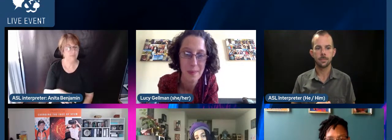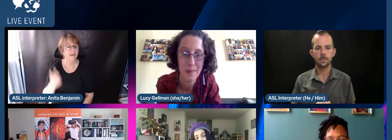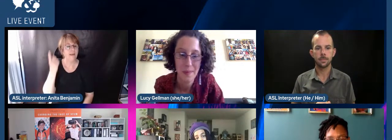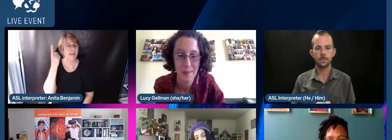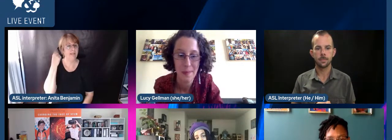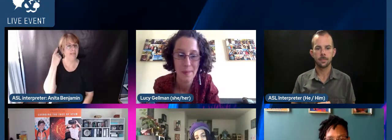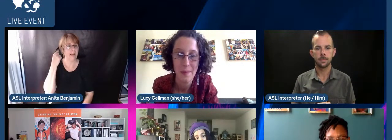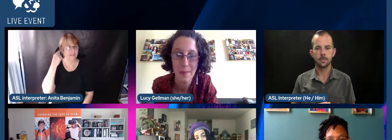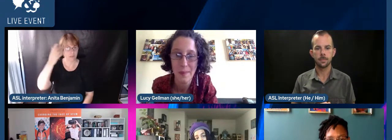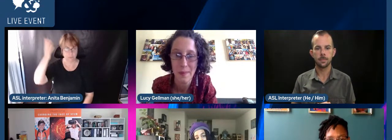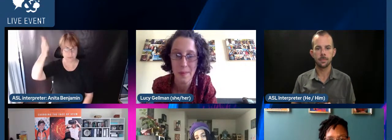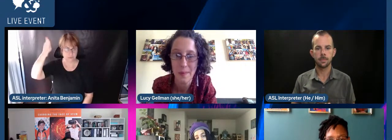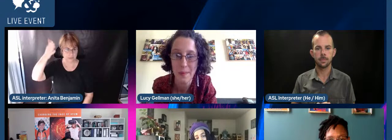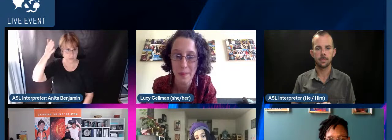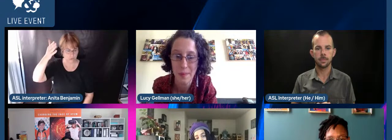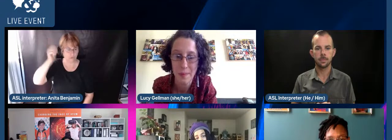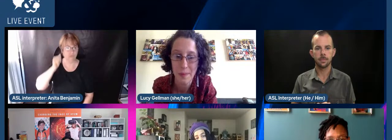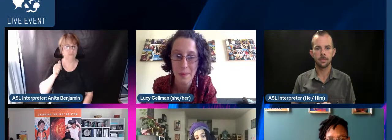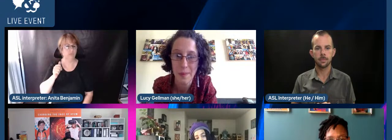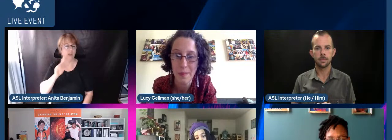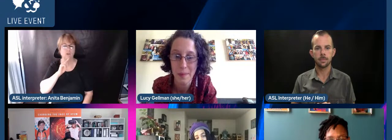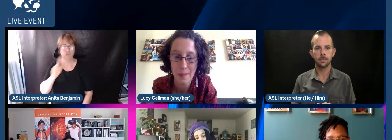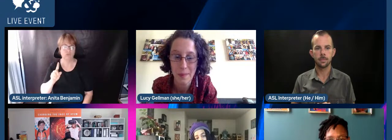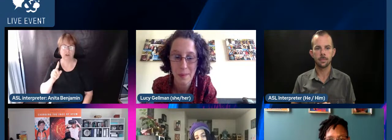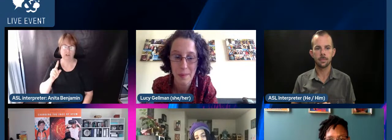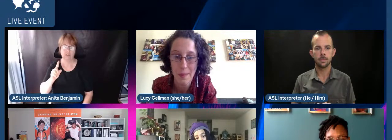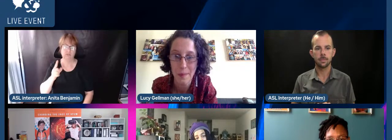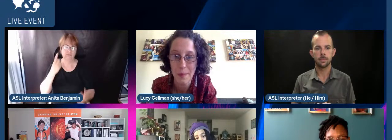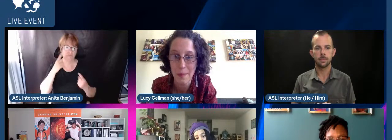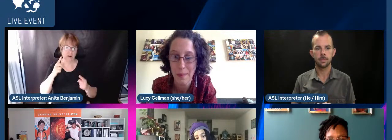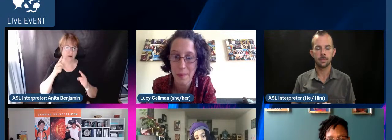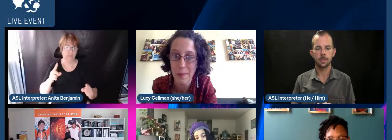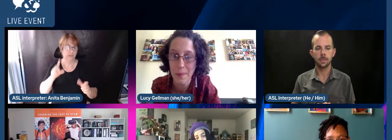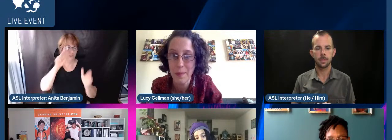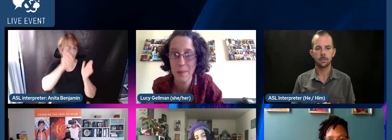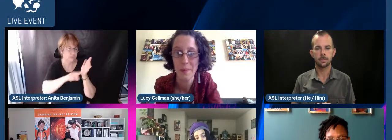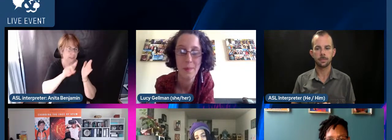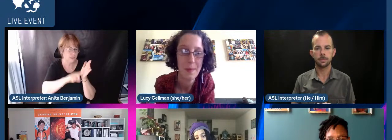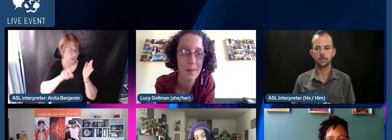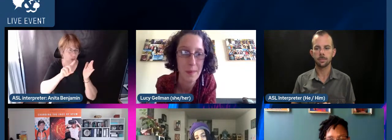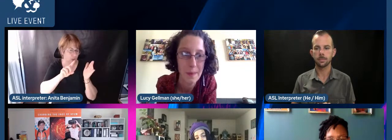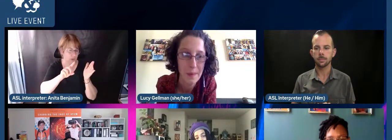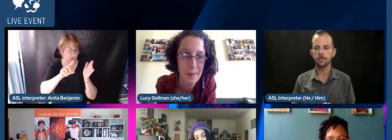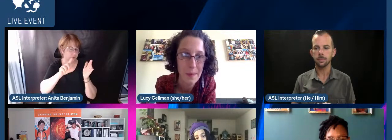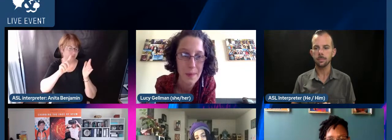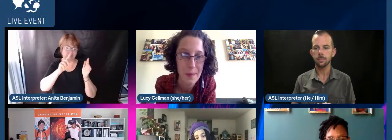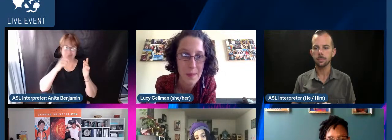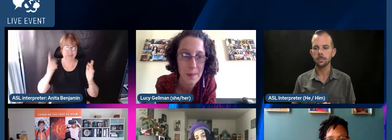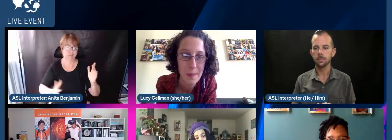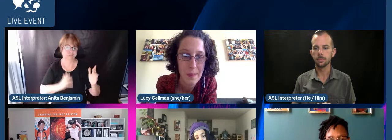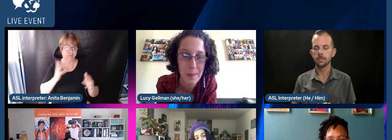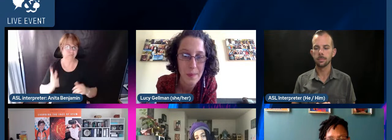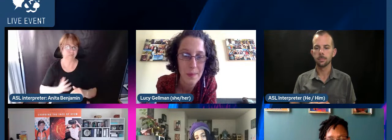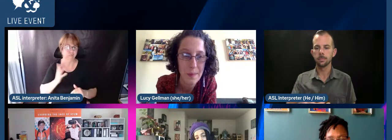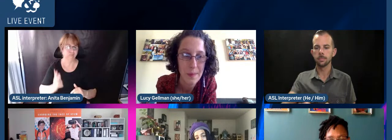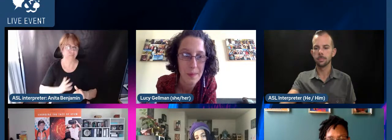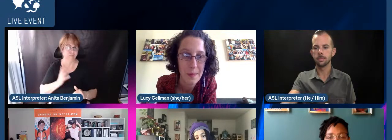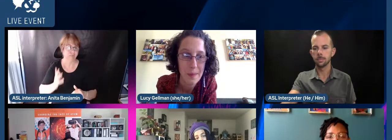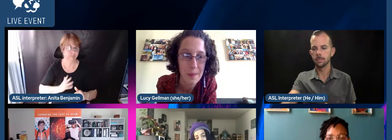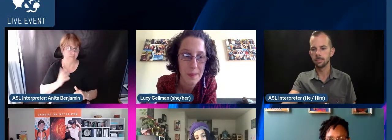keynote at Emerging Research, somebody, AAAS, some, you know, very